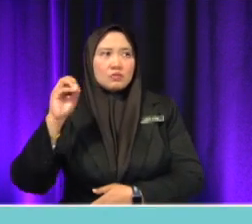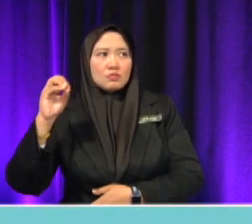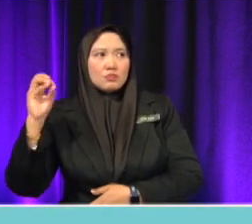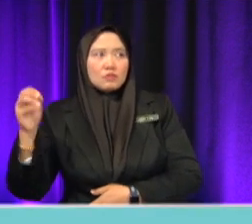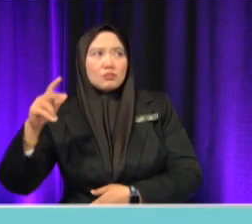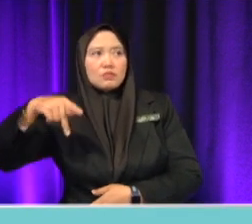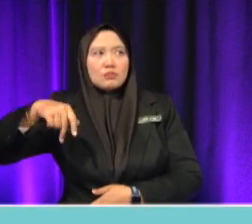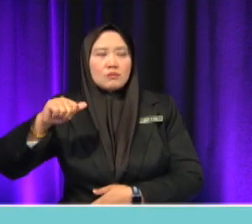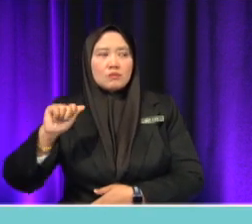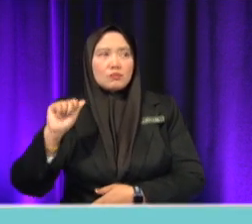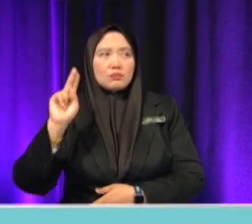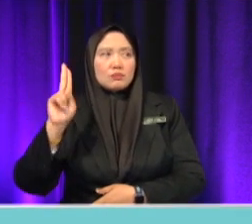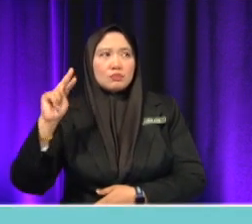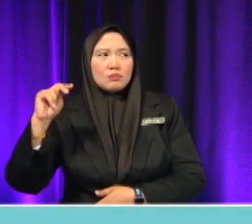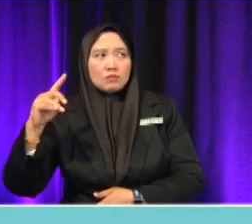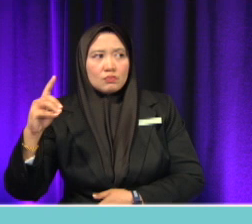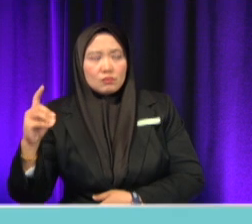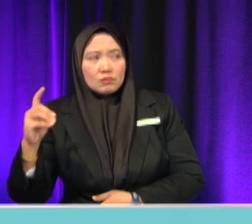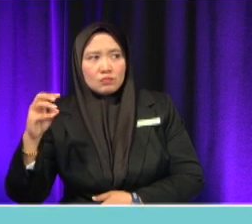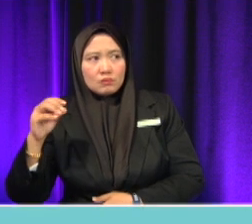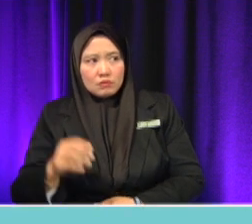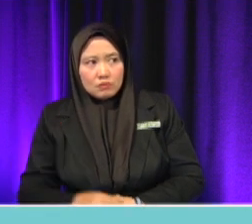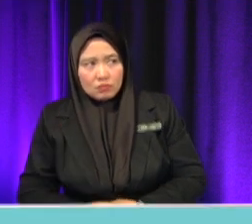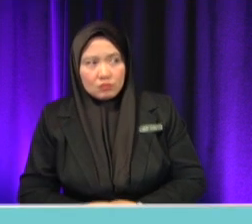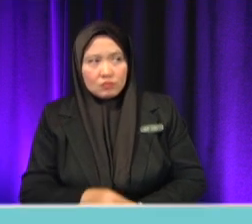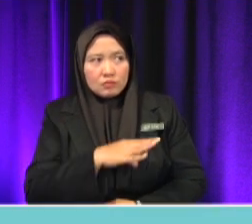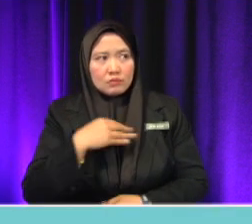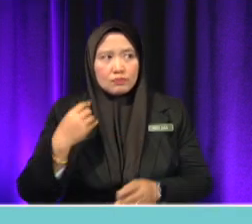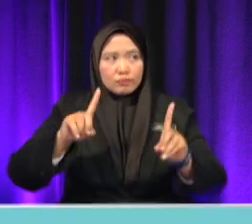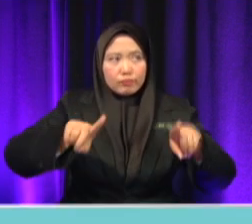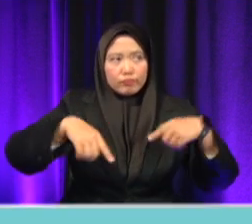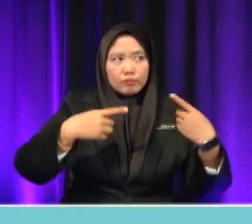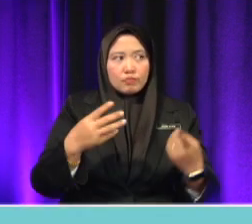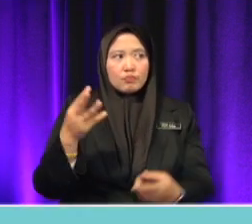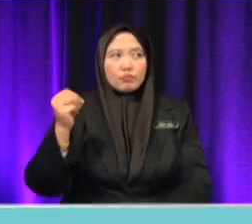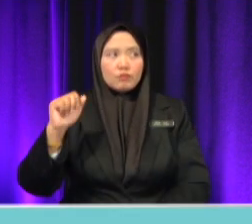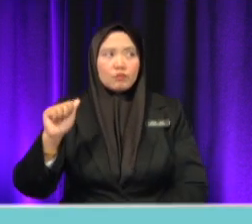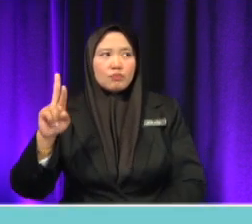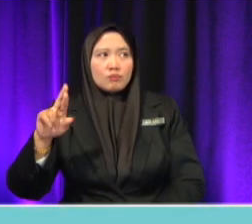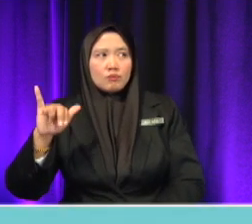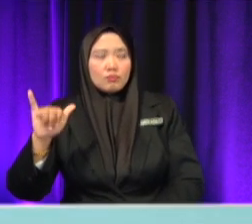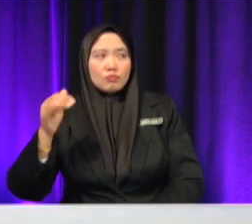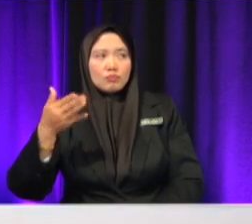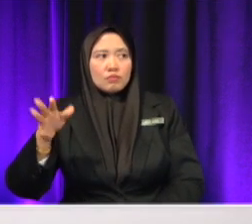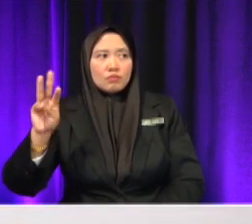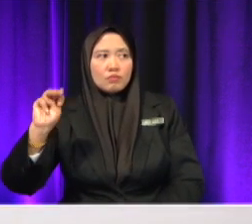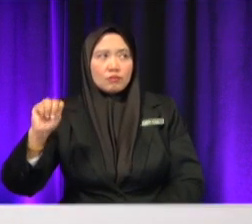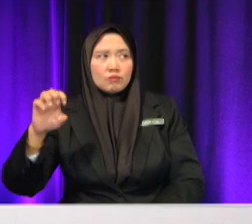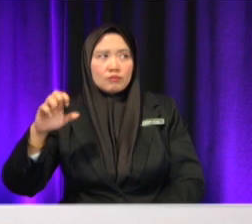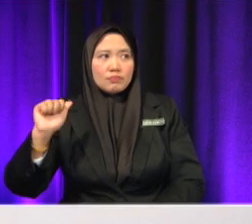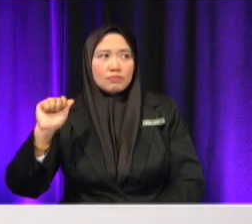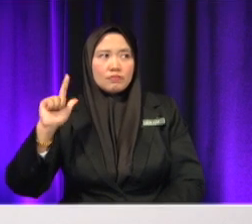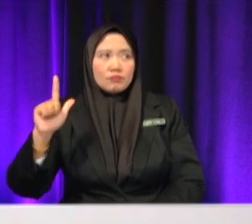for the charity, visited Mary's Meals in Malawi, and herself became the subject of a BBC documentary. Wow. Okay,